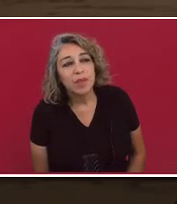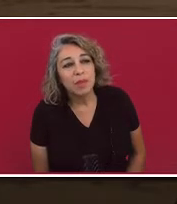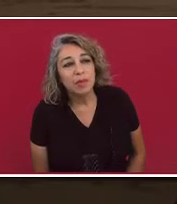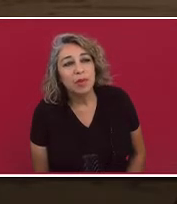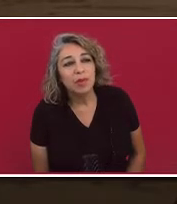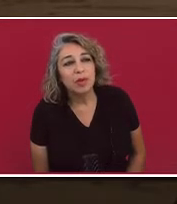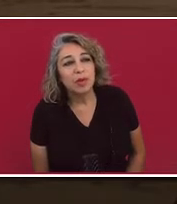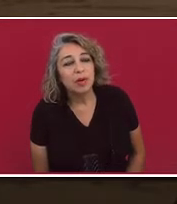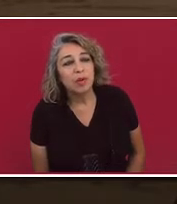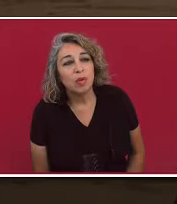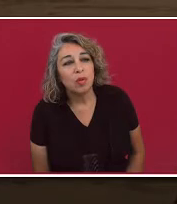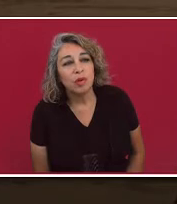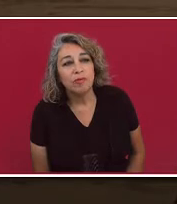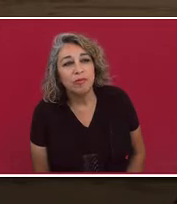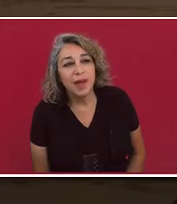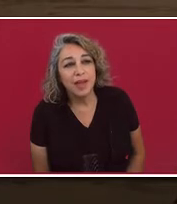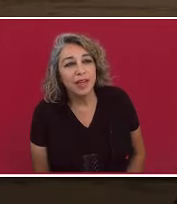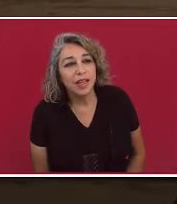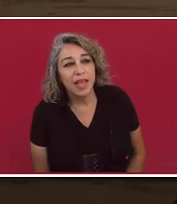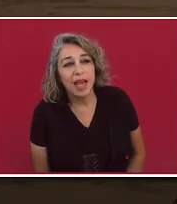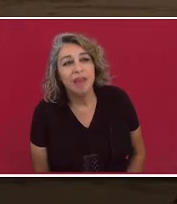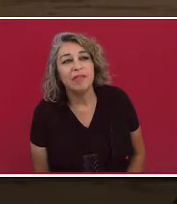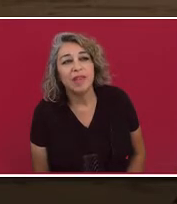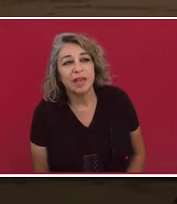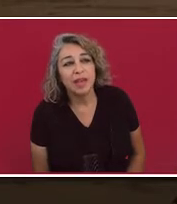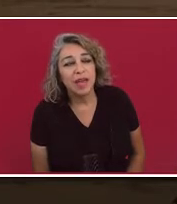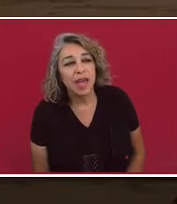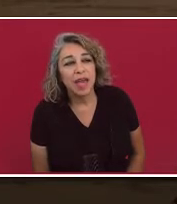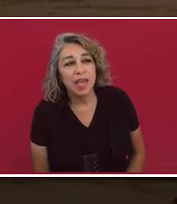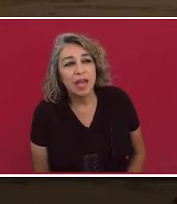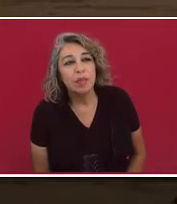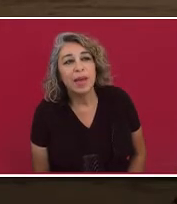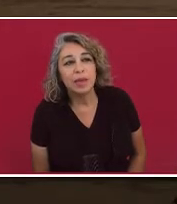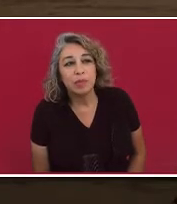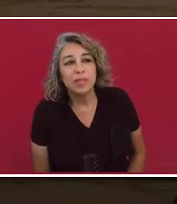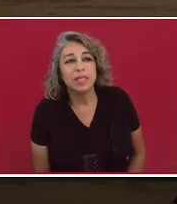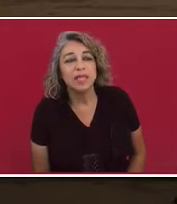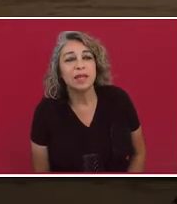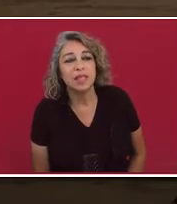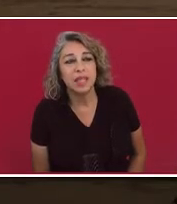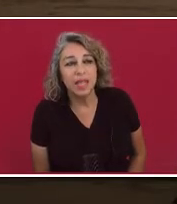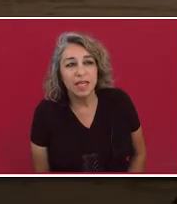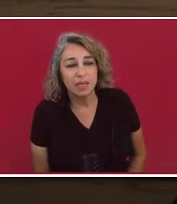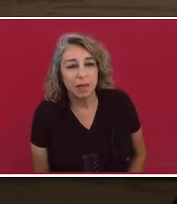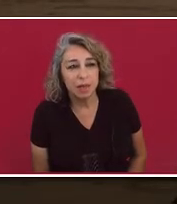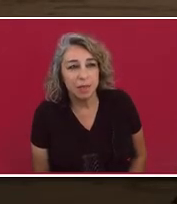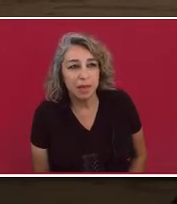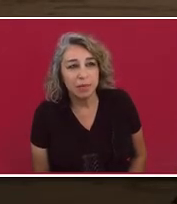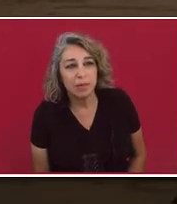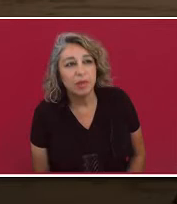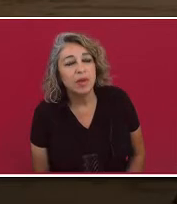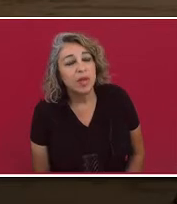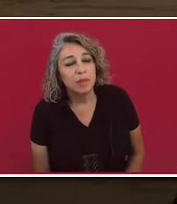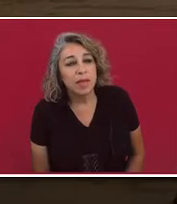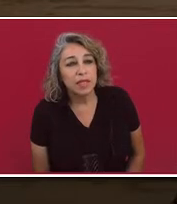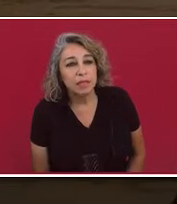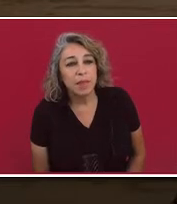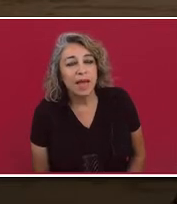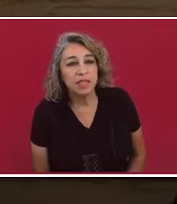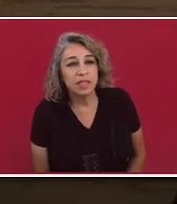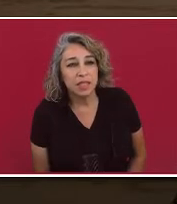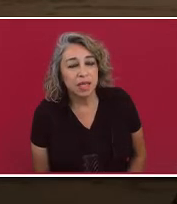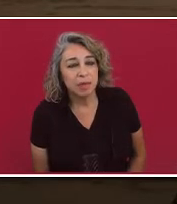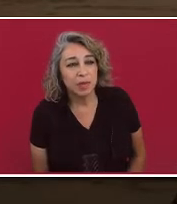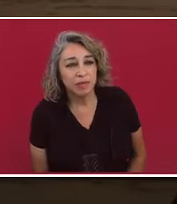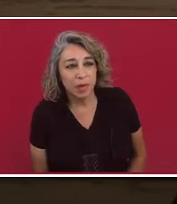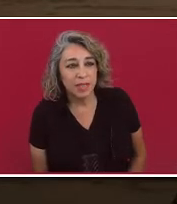the people were finally having a yell by a president that was elected by the people, because the